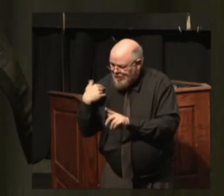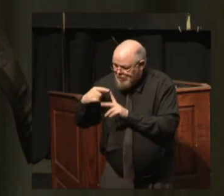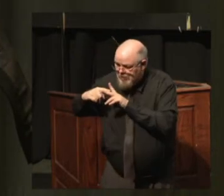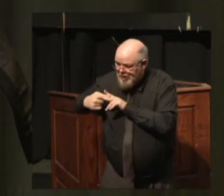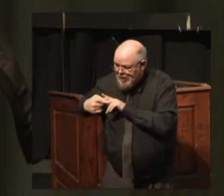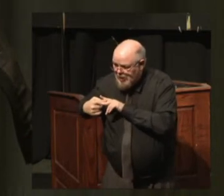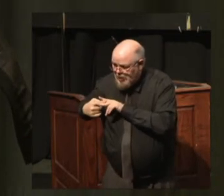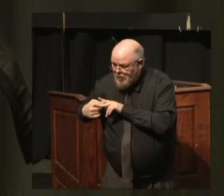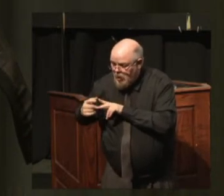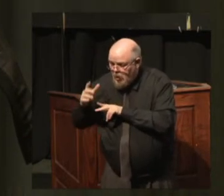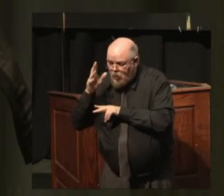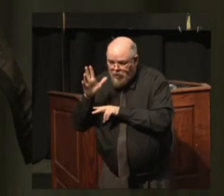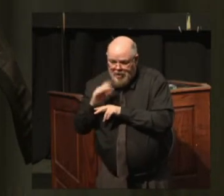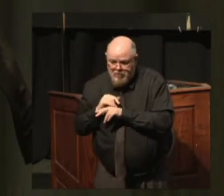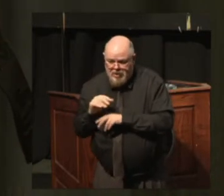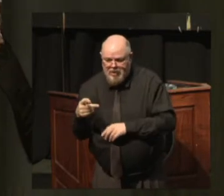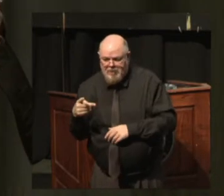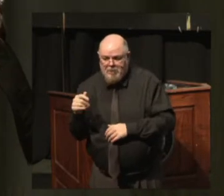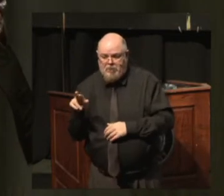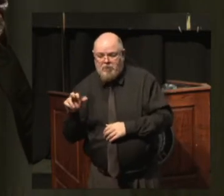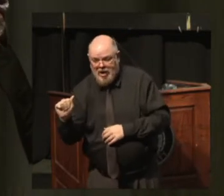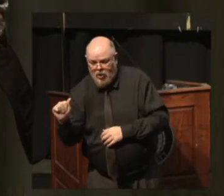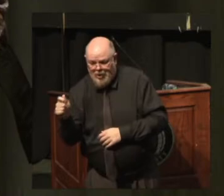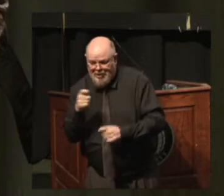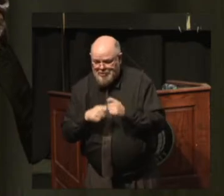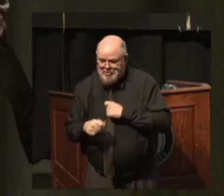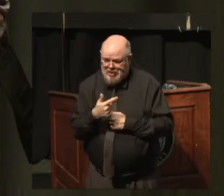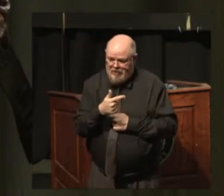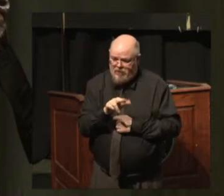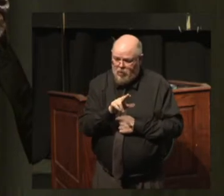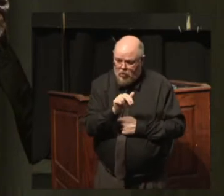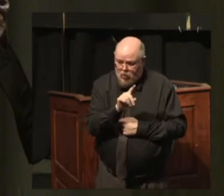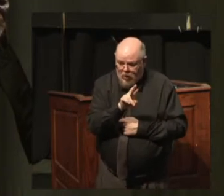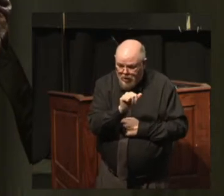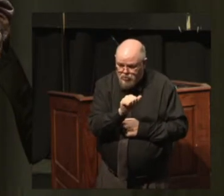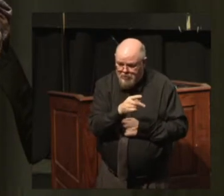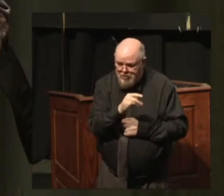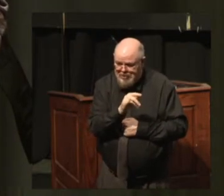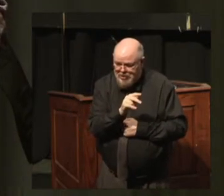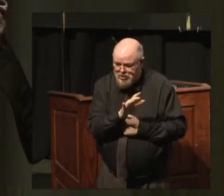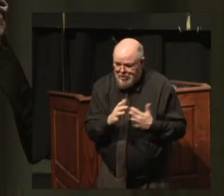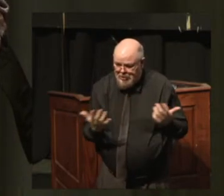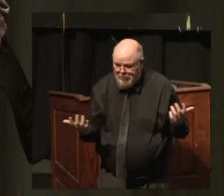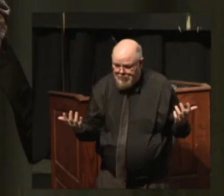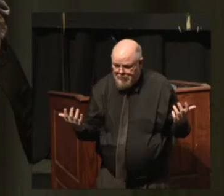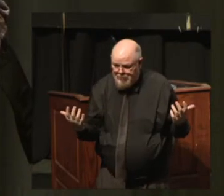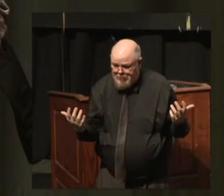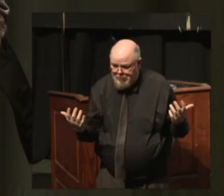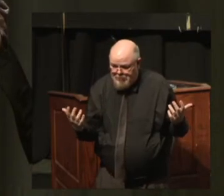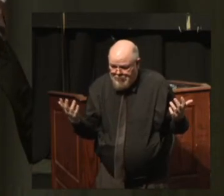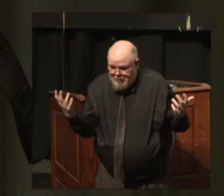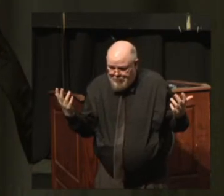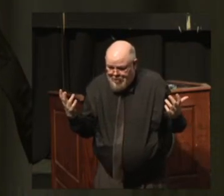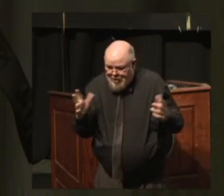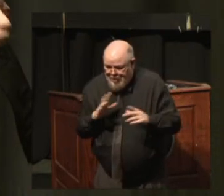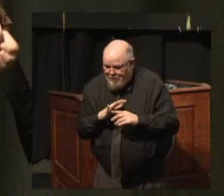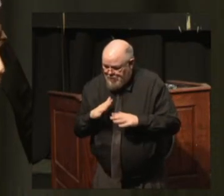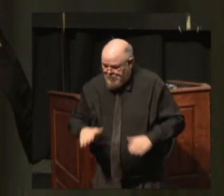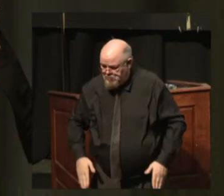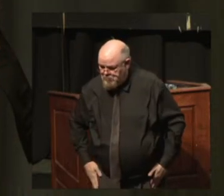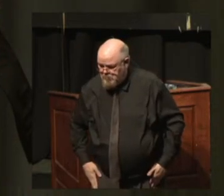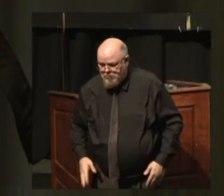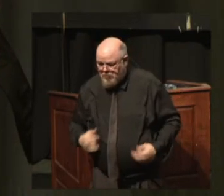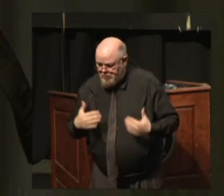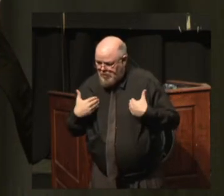paraplegic instead of a quadriplegic? I'd be able to get a six-pack then because I'd have the muscles, right? I'd be able to function a